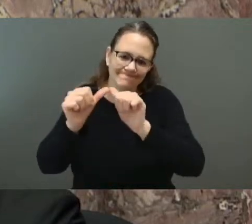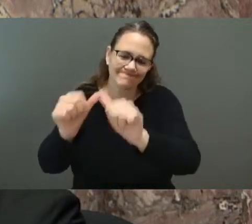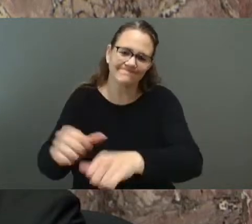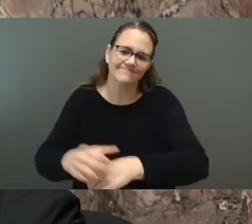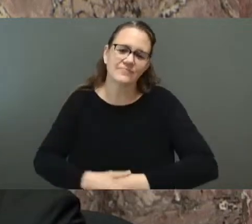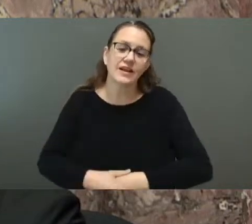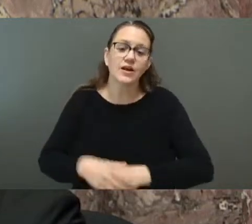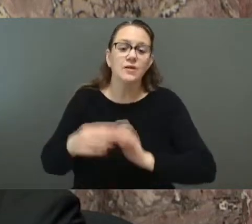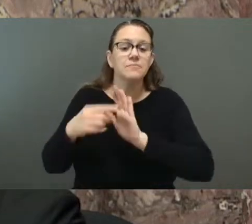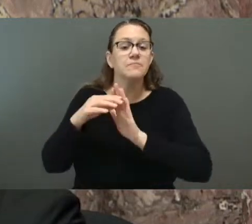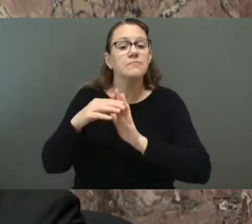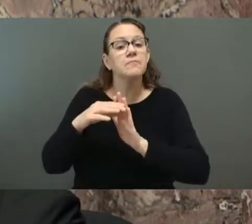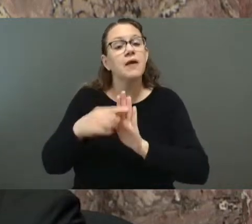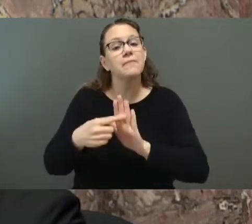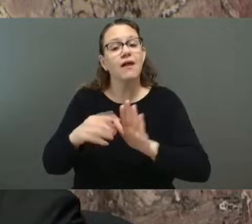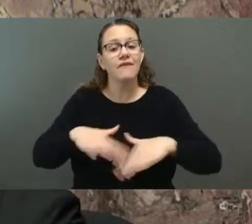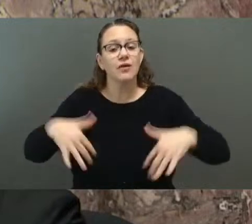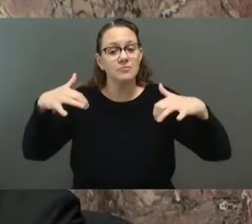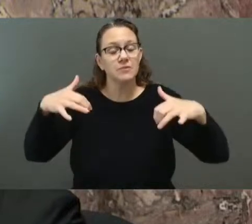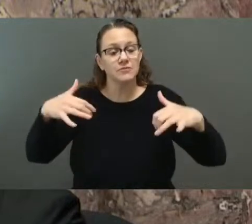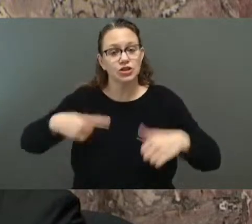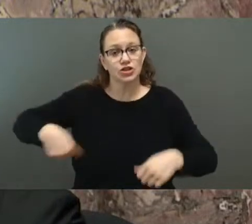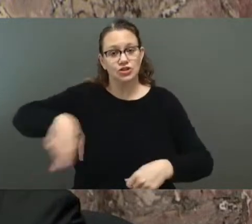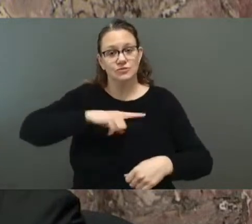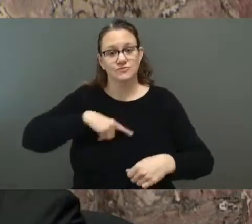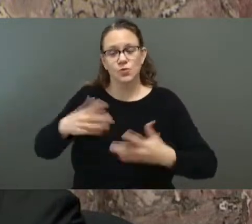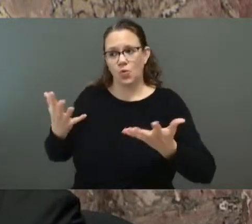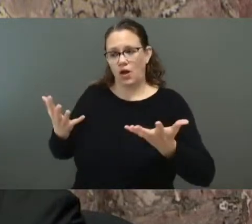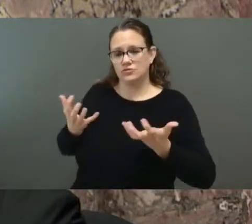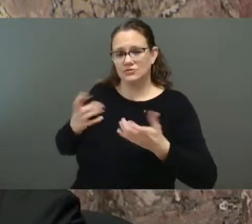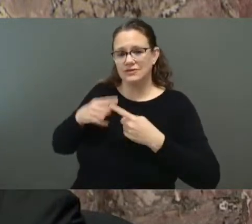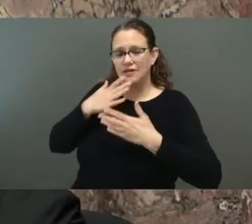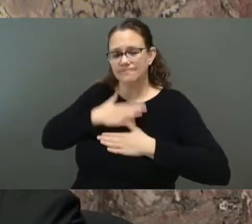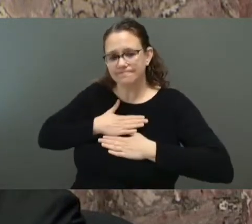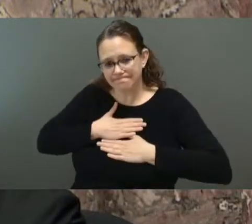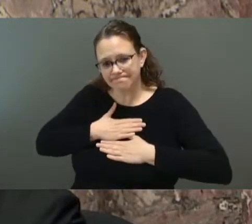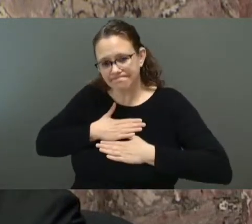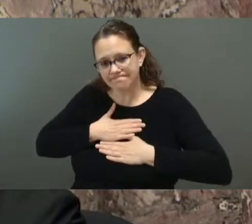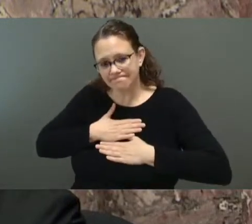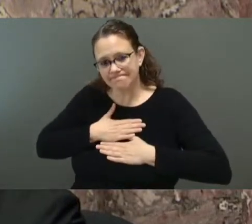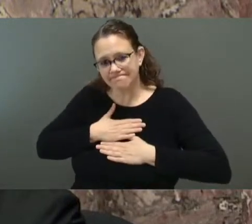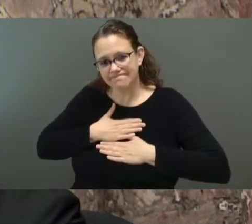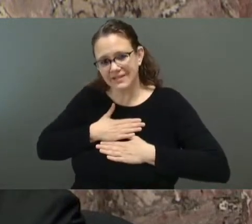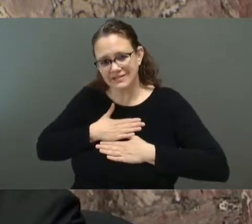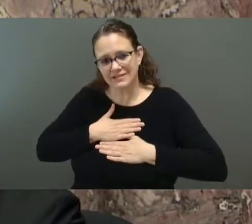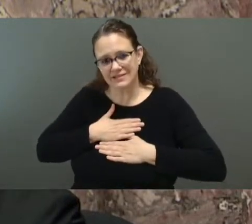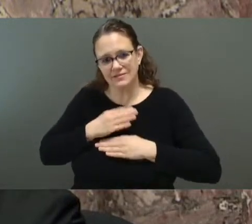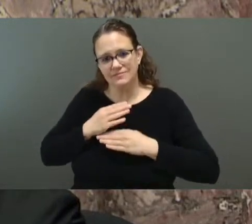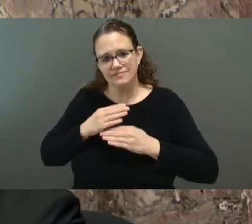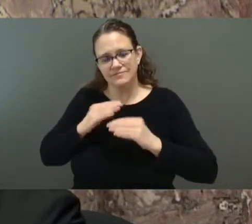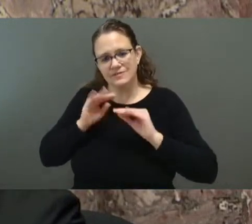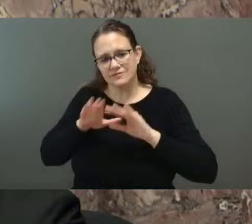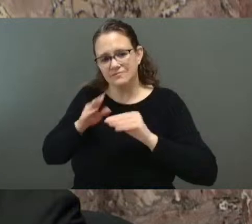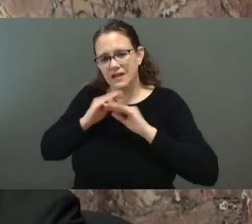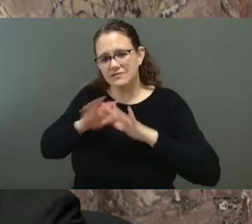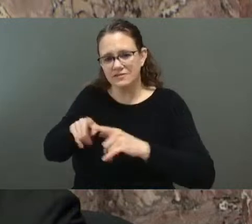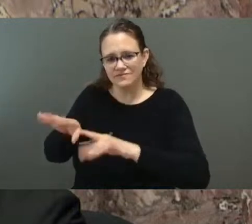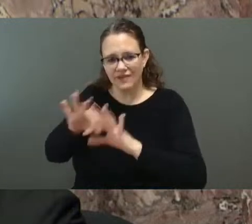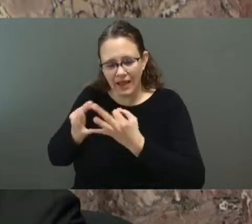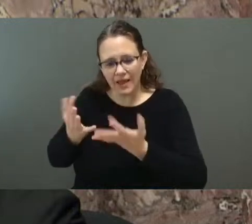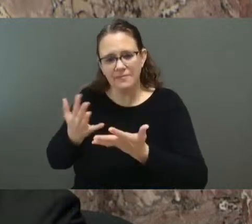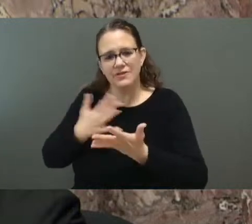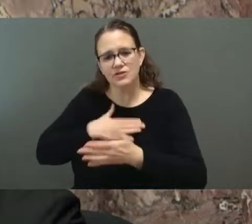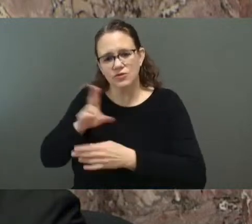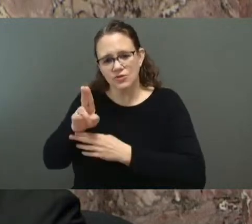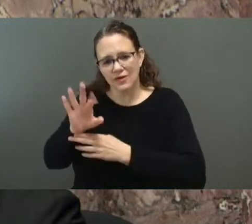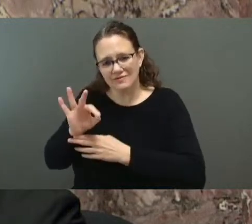this House, I want to offer my sympathies to Kim's family, her friends, to UFCW Local 1518, and all